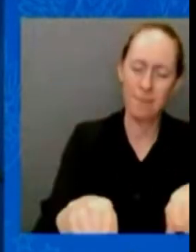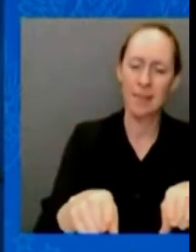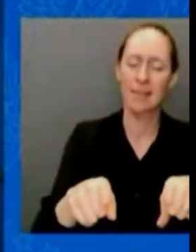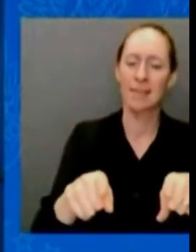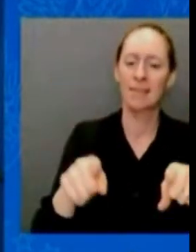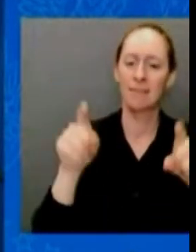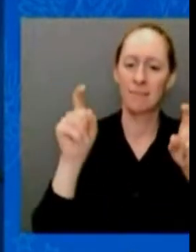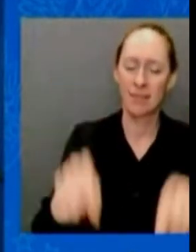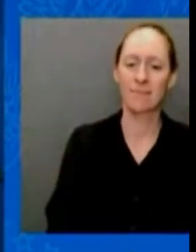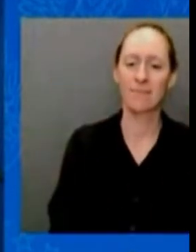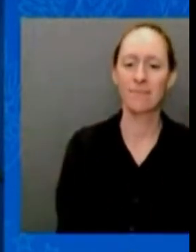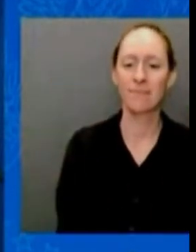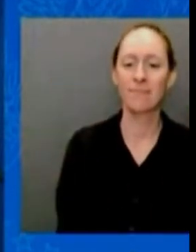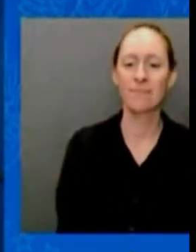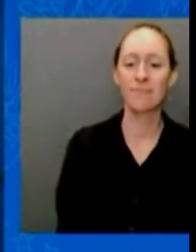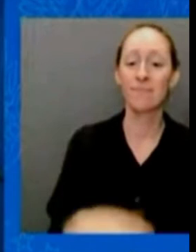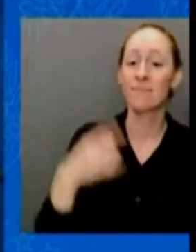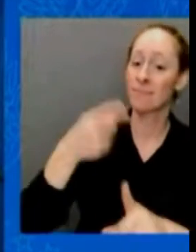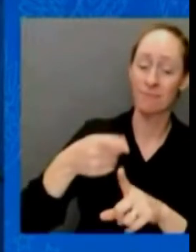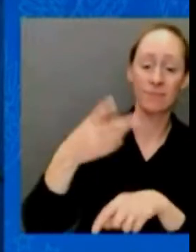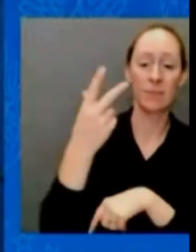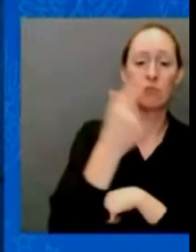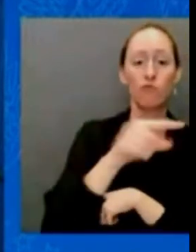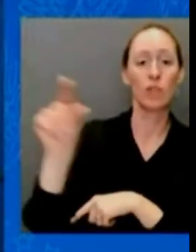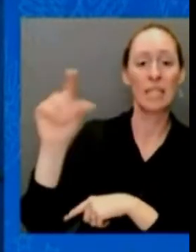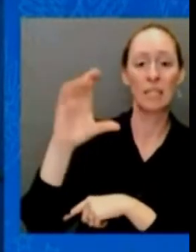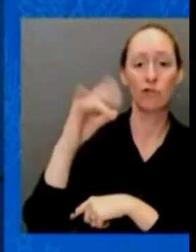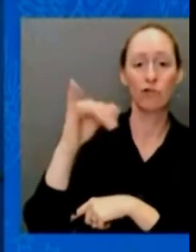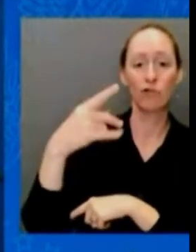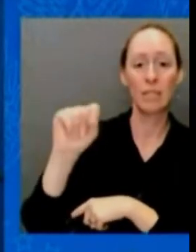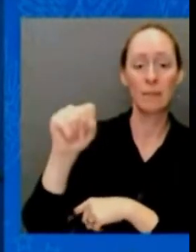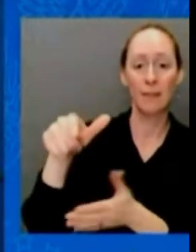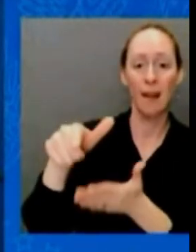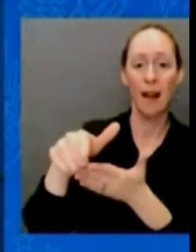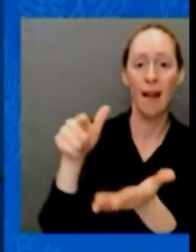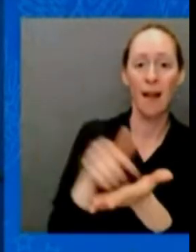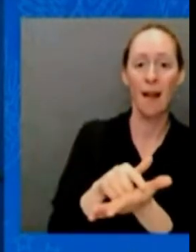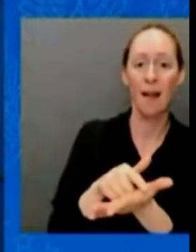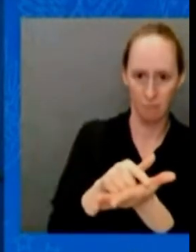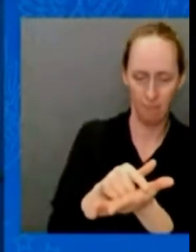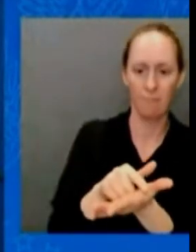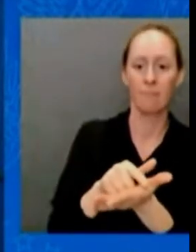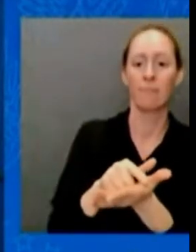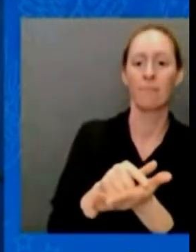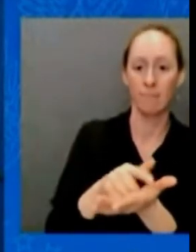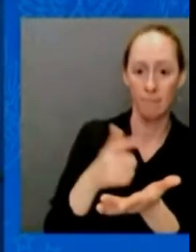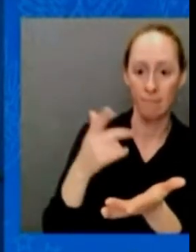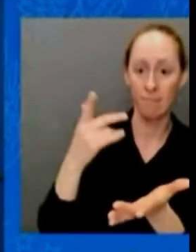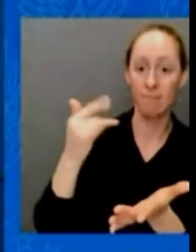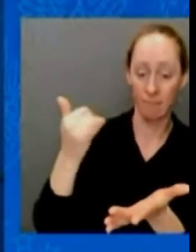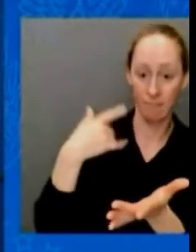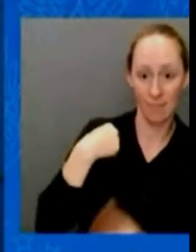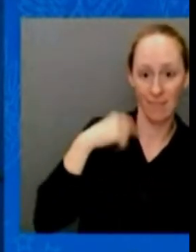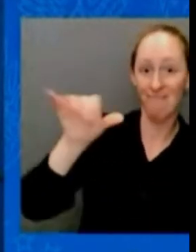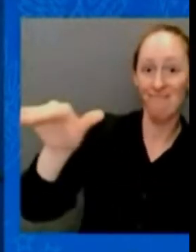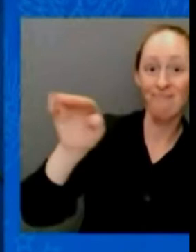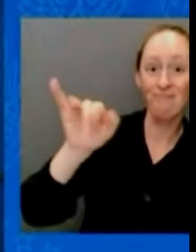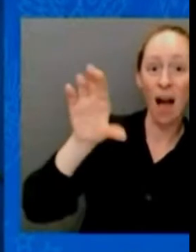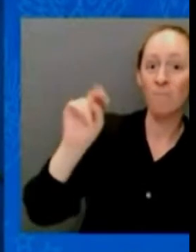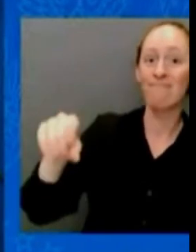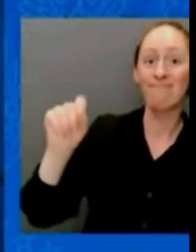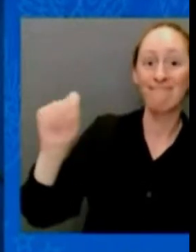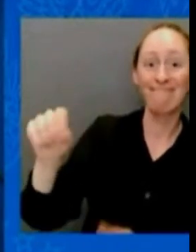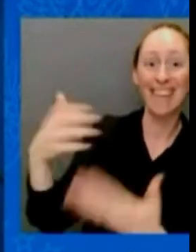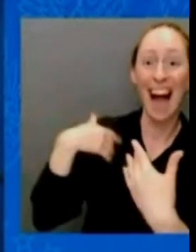gave us that extra leverage to say, I go back to Sanjay, I go back to Micron, I said, "Yes, you're going to do something in America, but you can do it in New